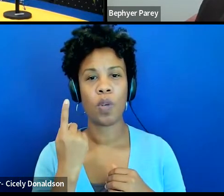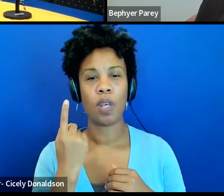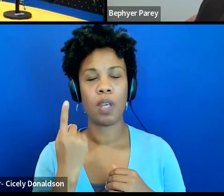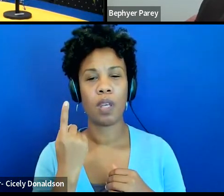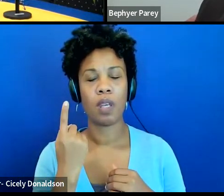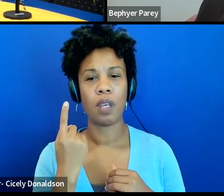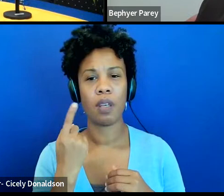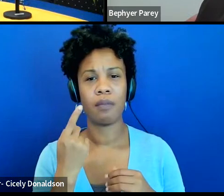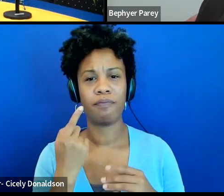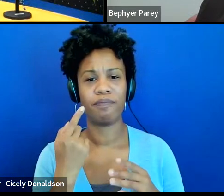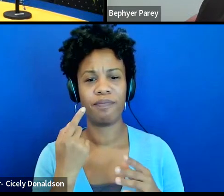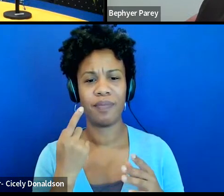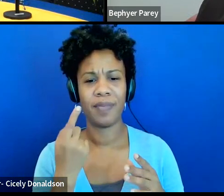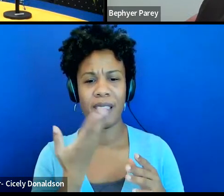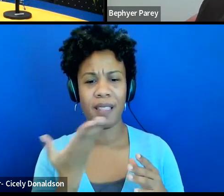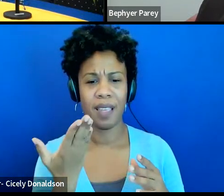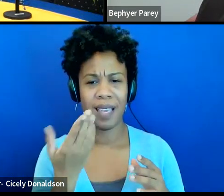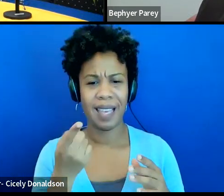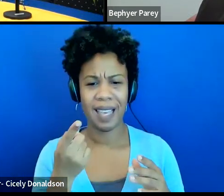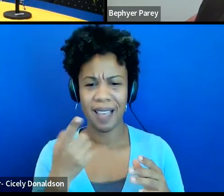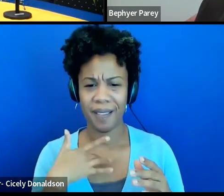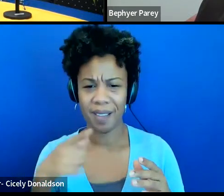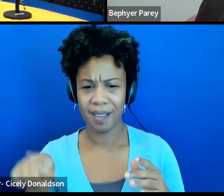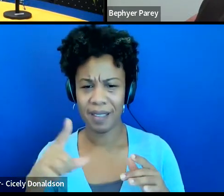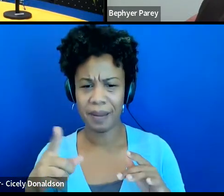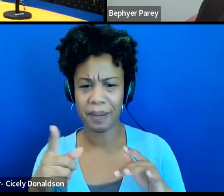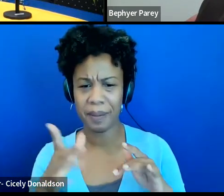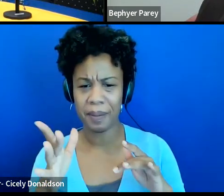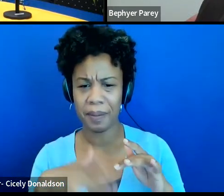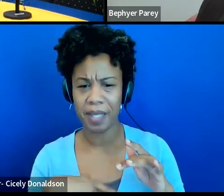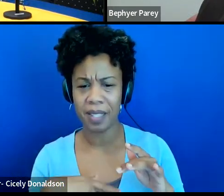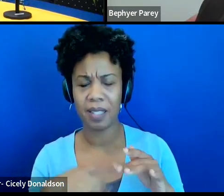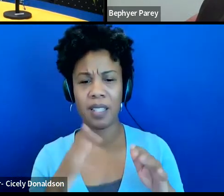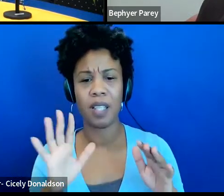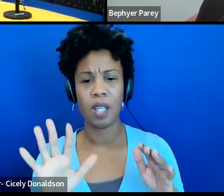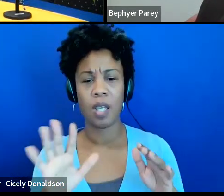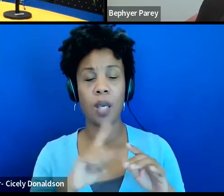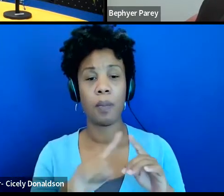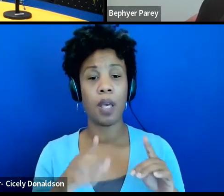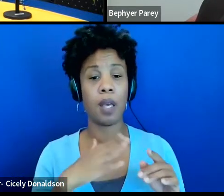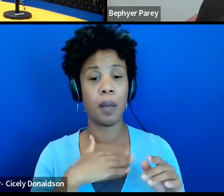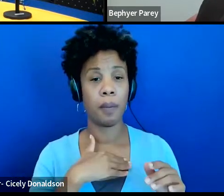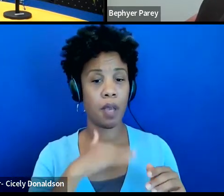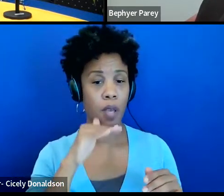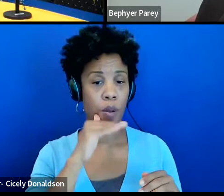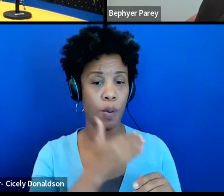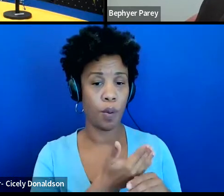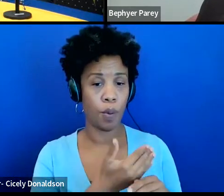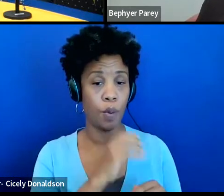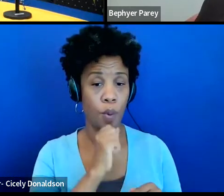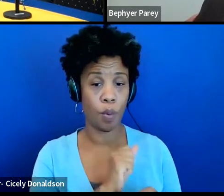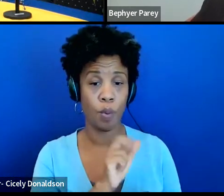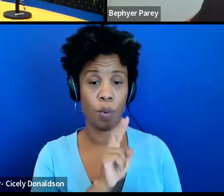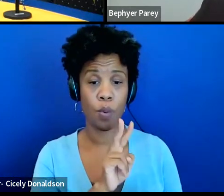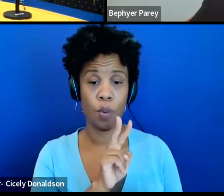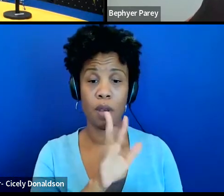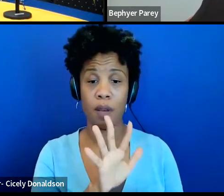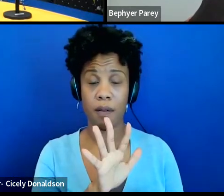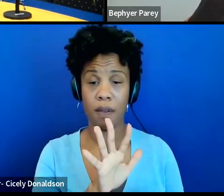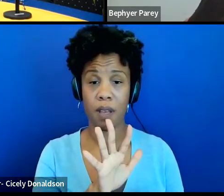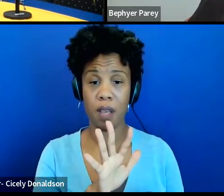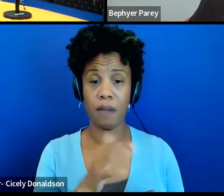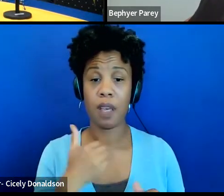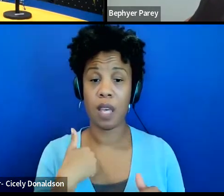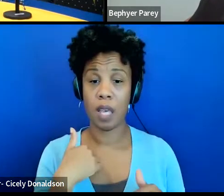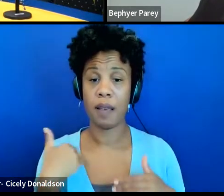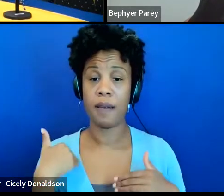on, but because I have a physical challenged daughter who is now 25 years old, and